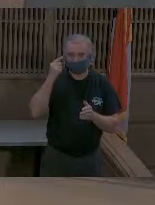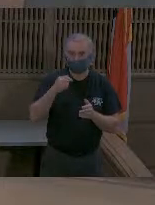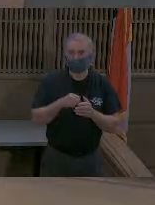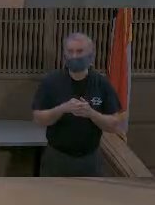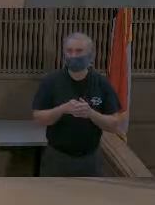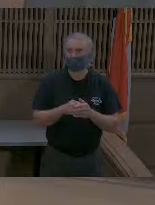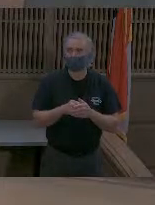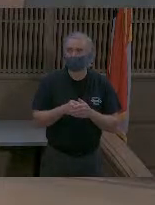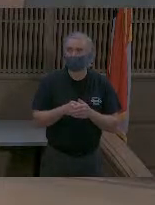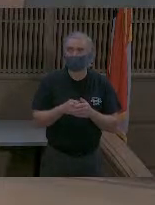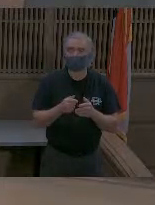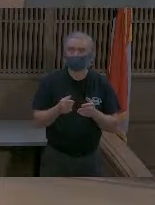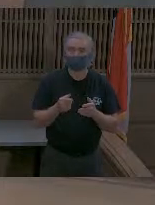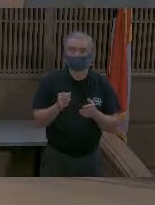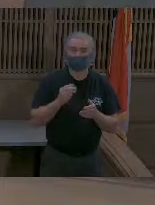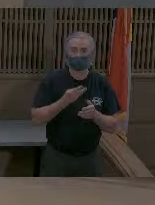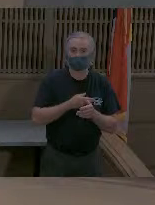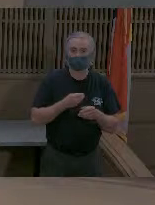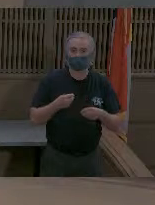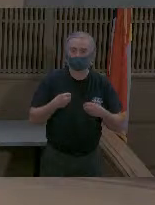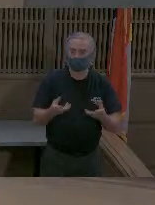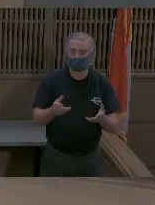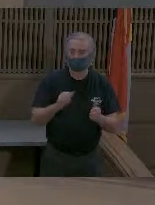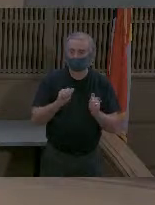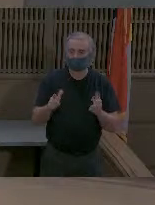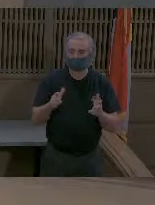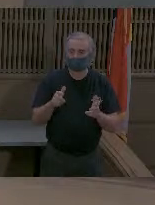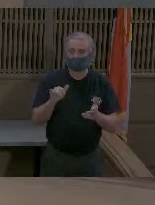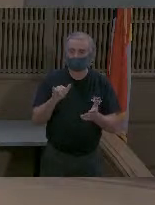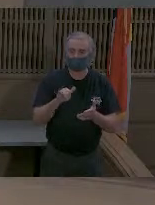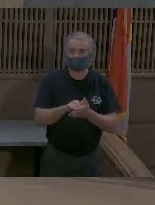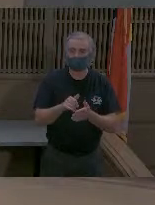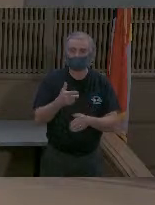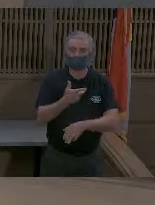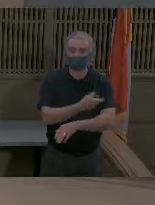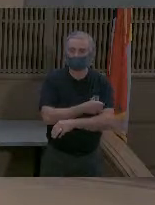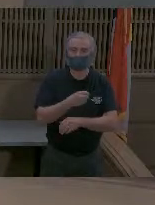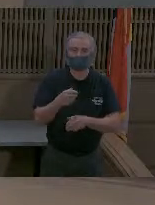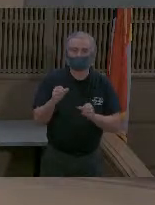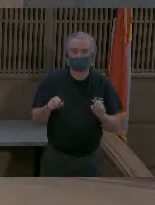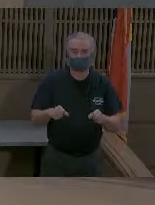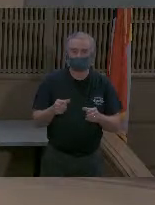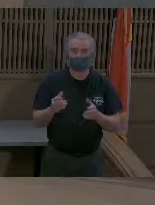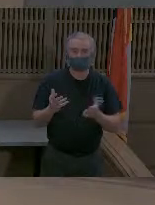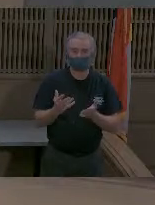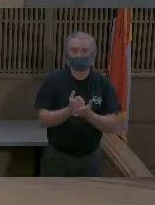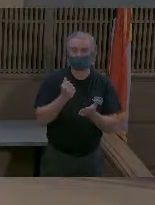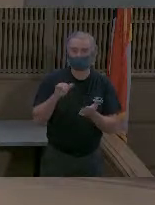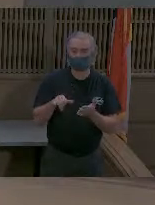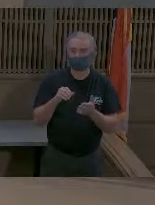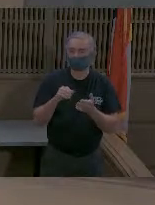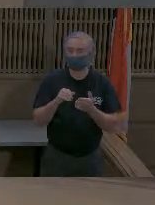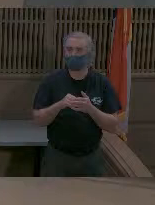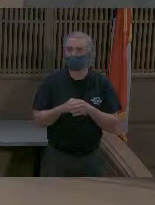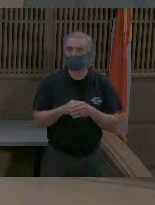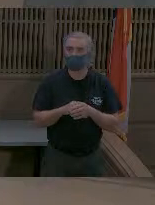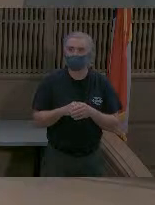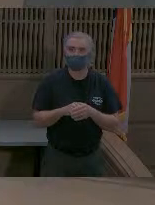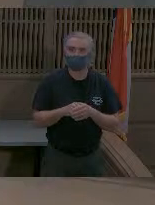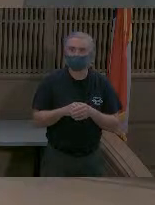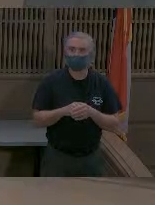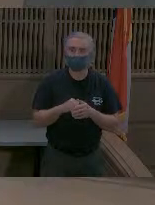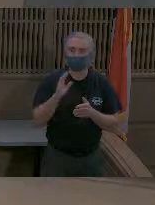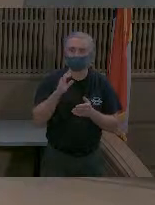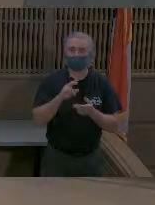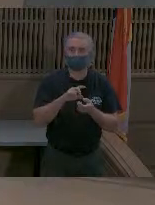out all that we get. But it's going to be a constant, I guess, a constantly changing landscape, and we'll be